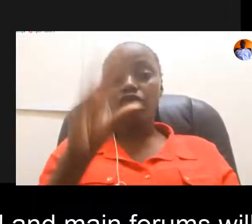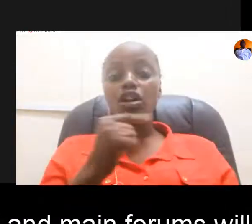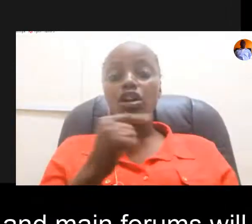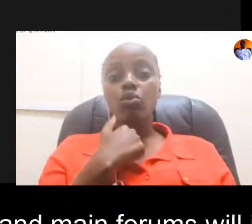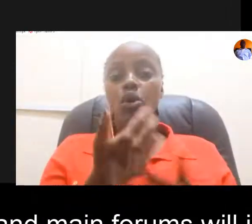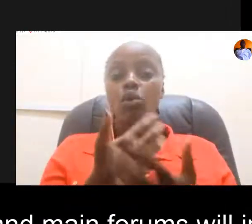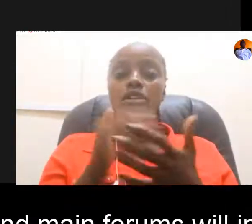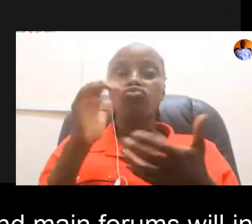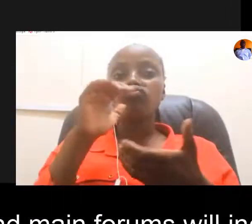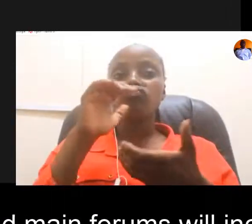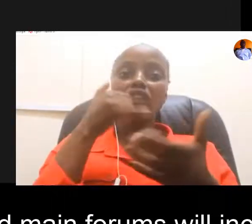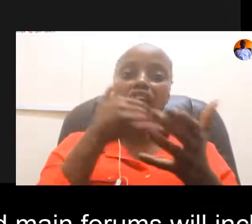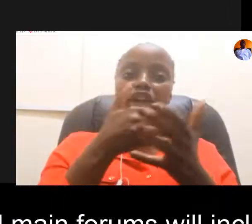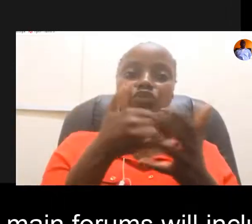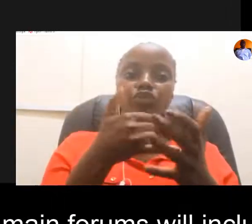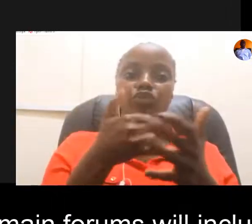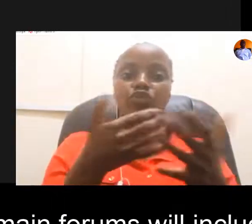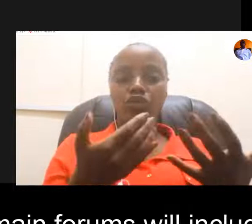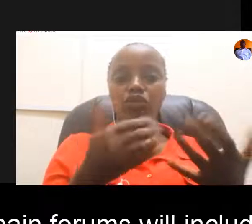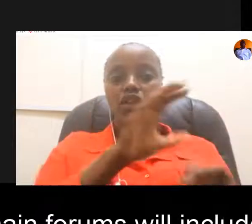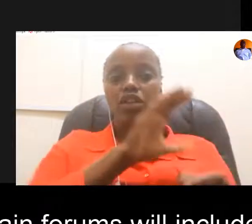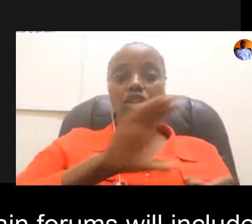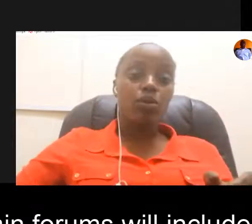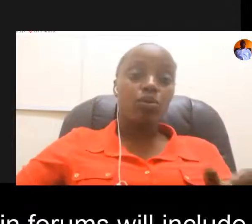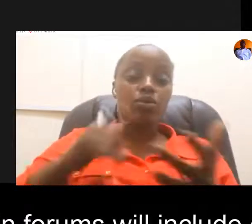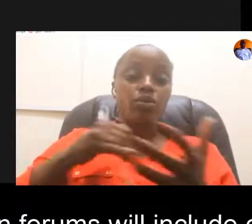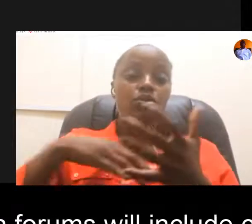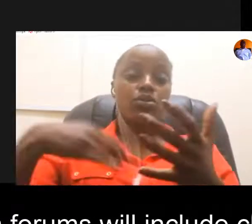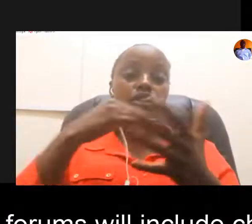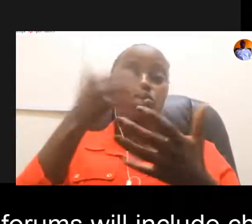Commission and we engage all the other